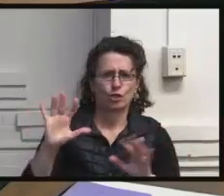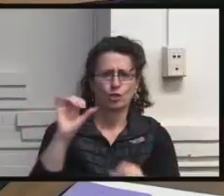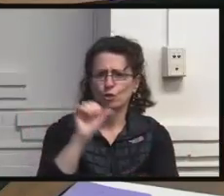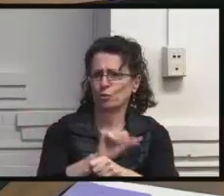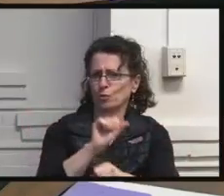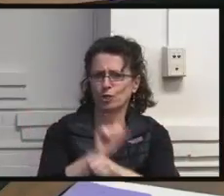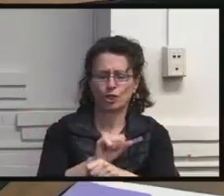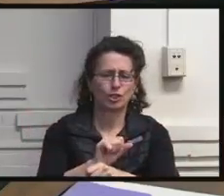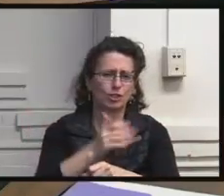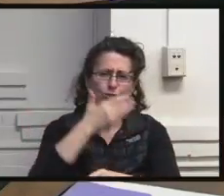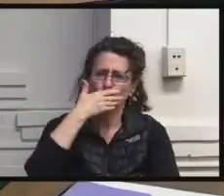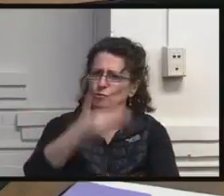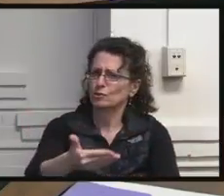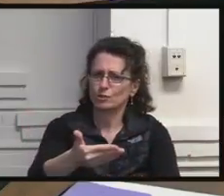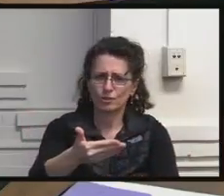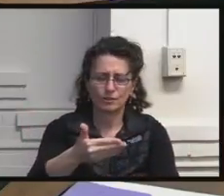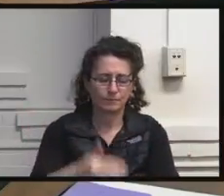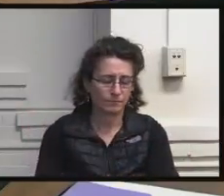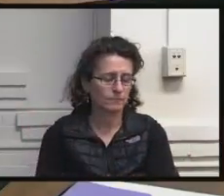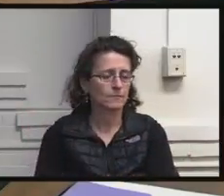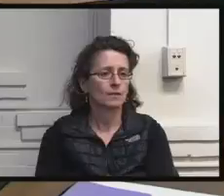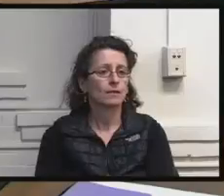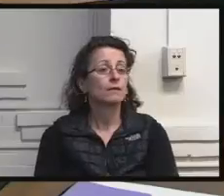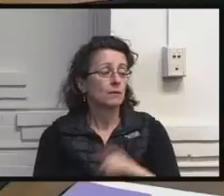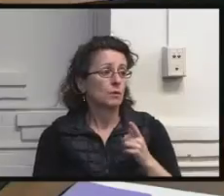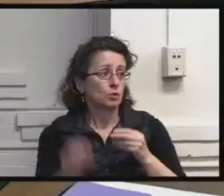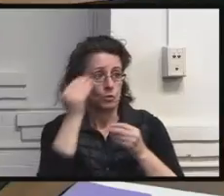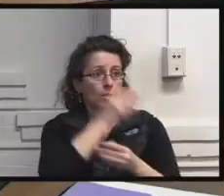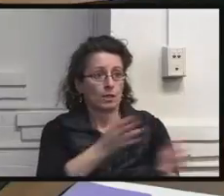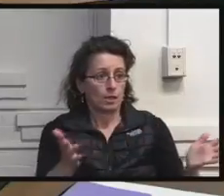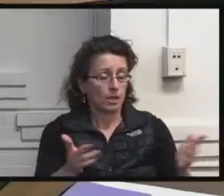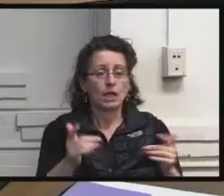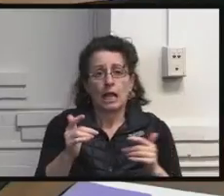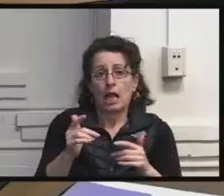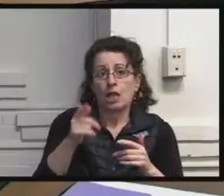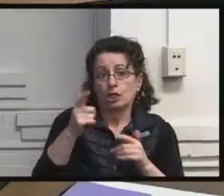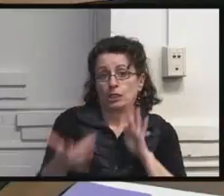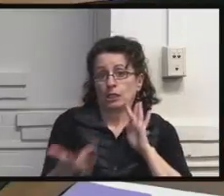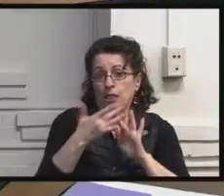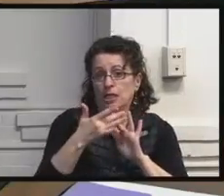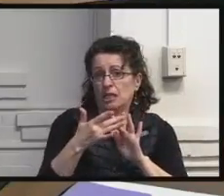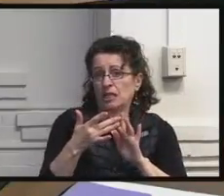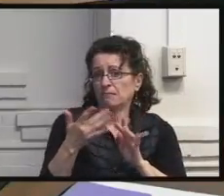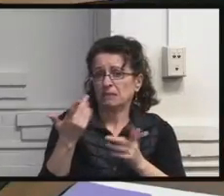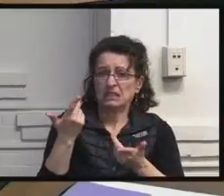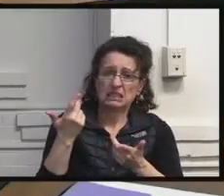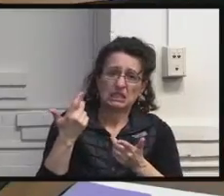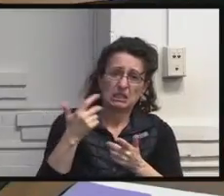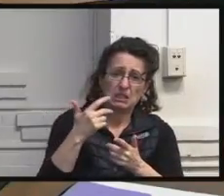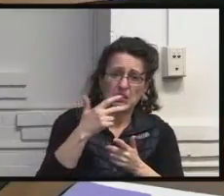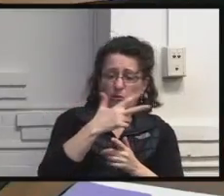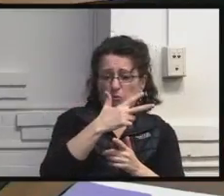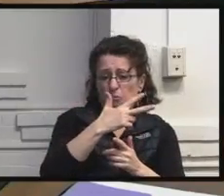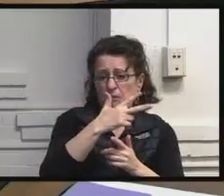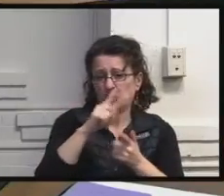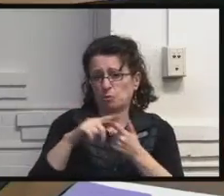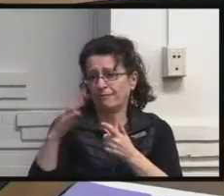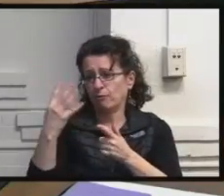wanted to reinforce the point that the first contact that we had was less than 4 months ago, at the end of the summer,